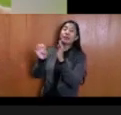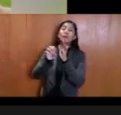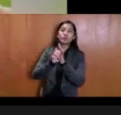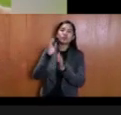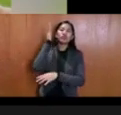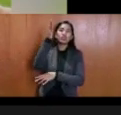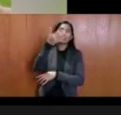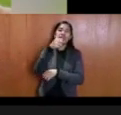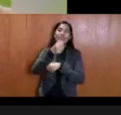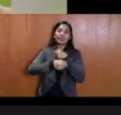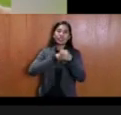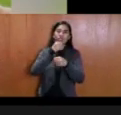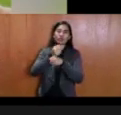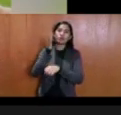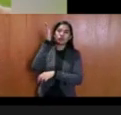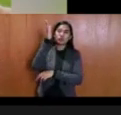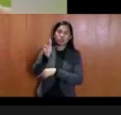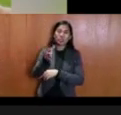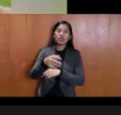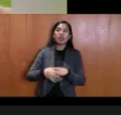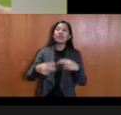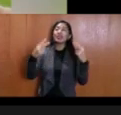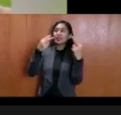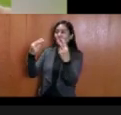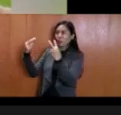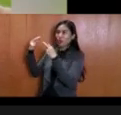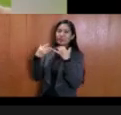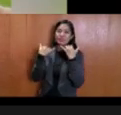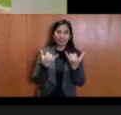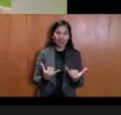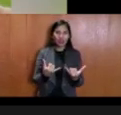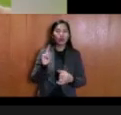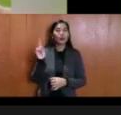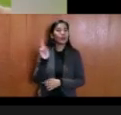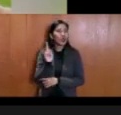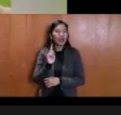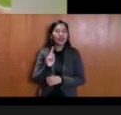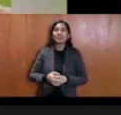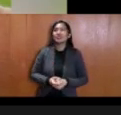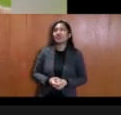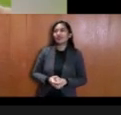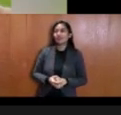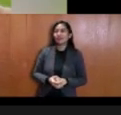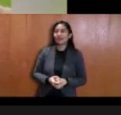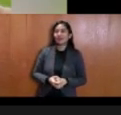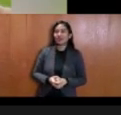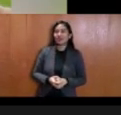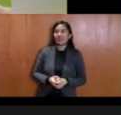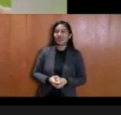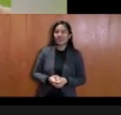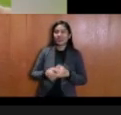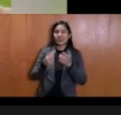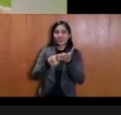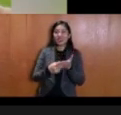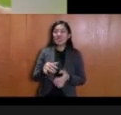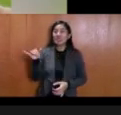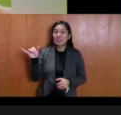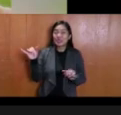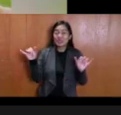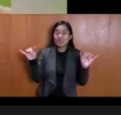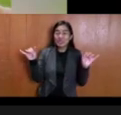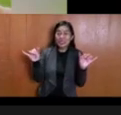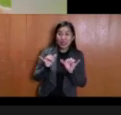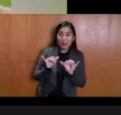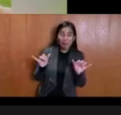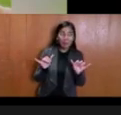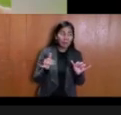and digital transition? Just one word. What are we going to be talking about 10 years from now? It's the same cast of characters.